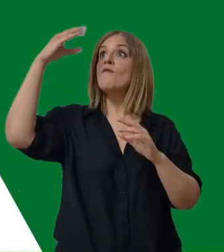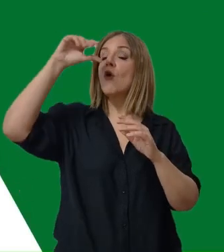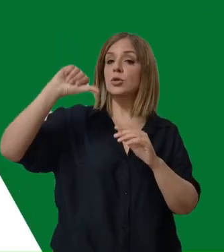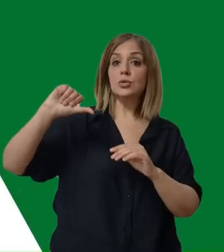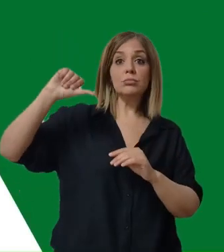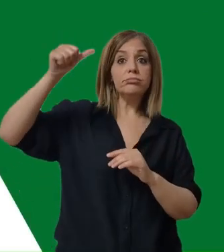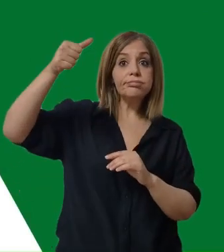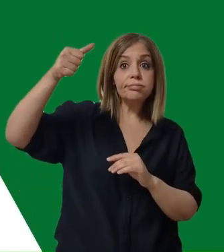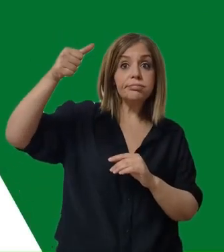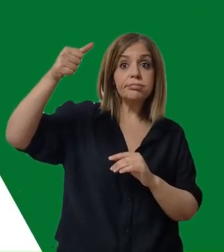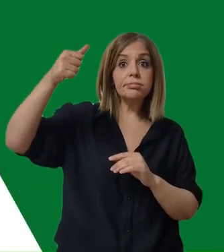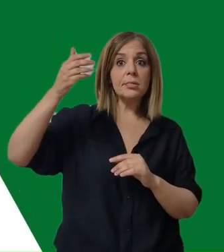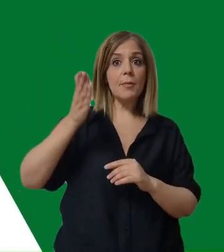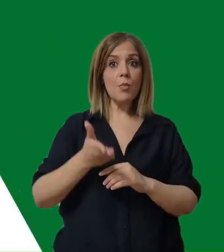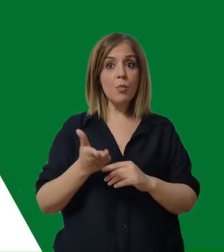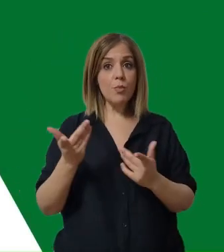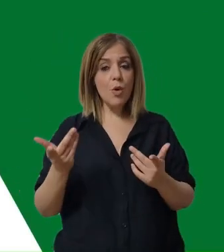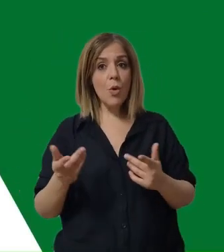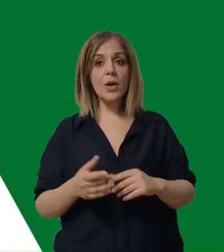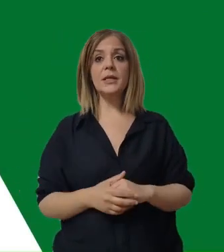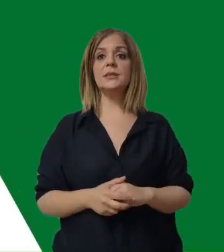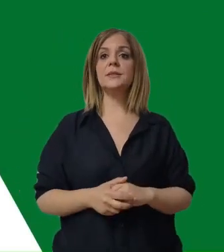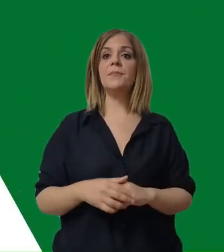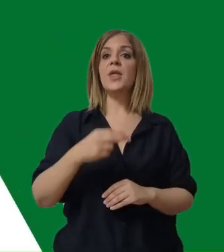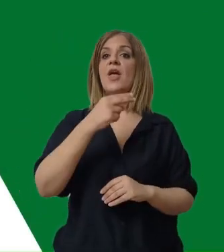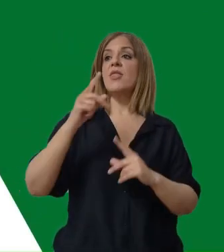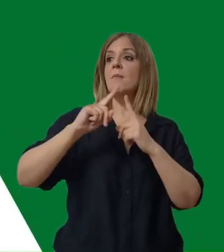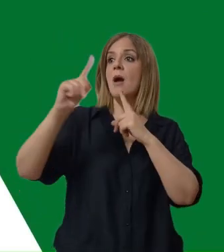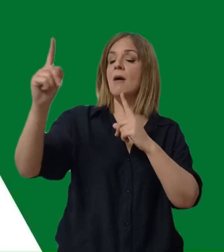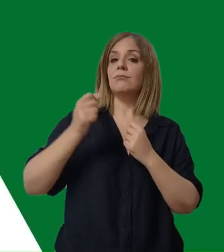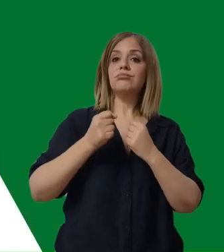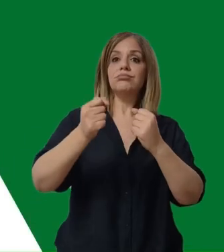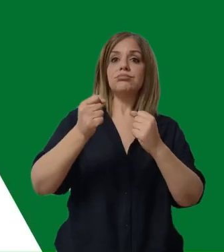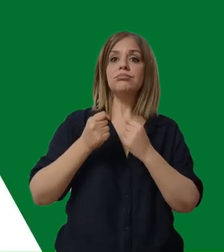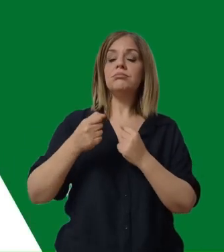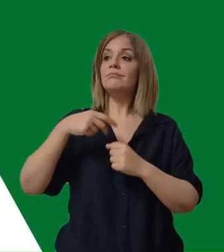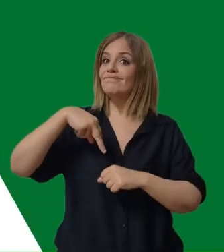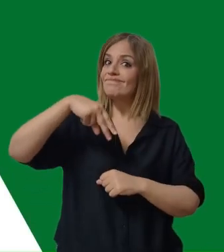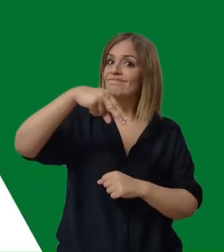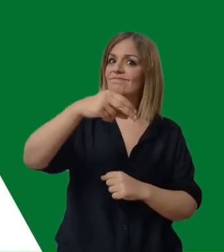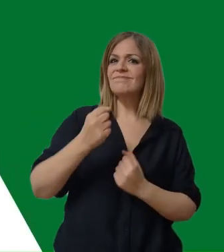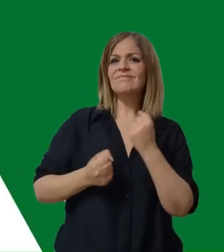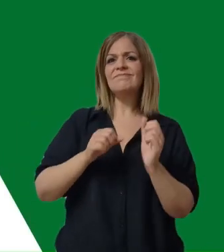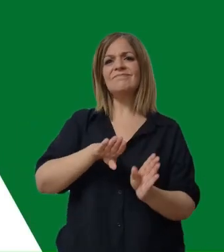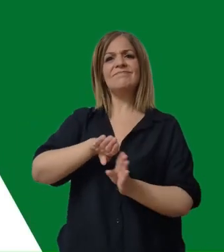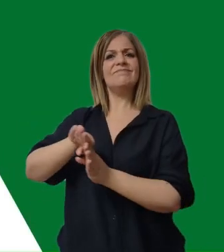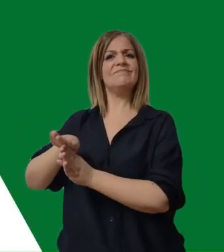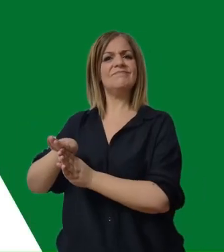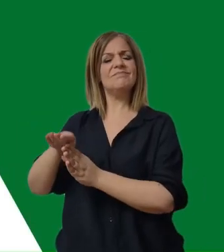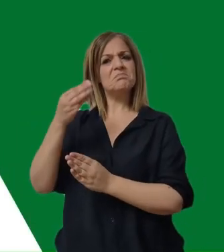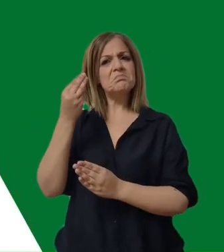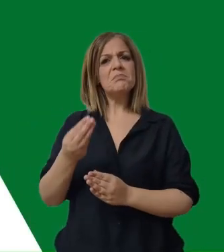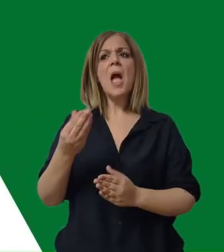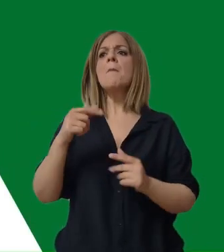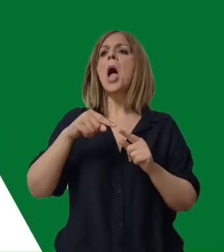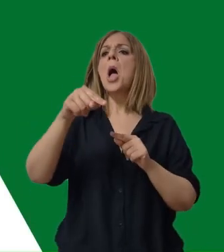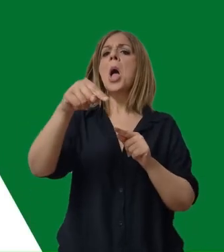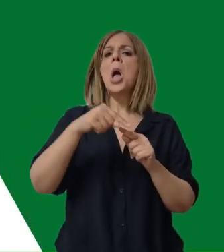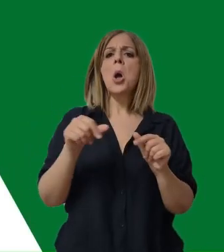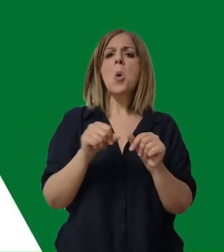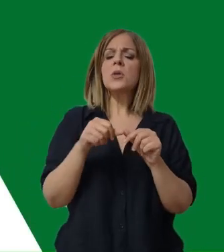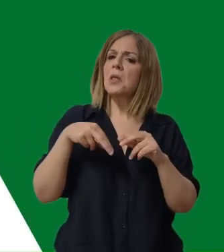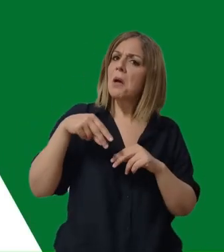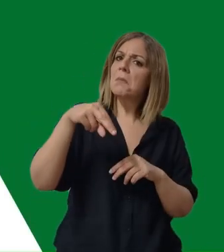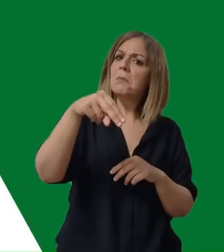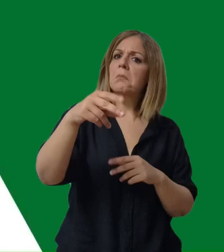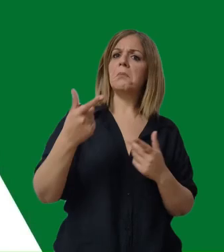we mentioned before. About transport, we can walk rather than taking a car to go somewhere. We can